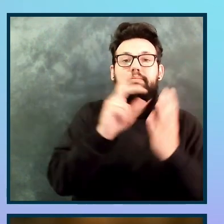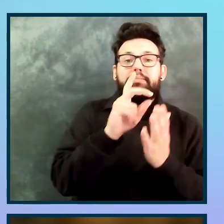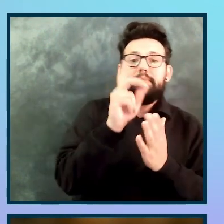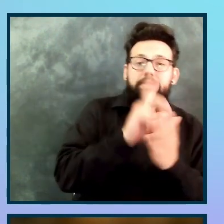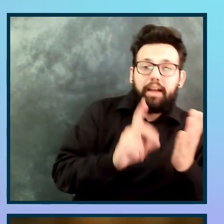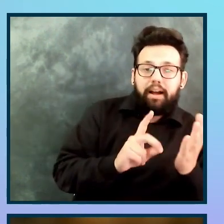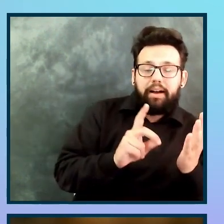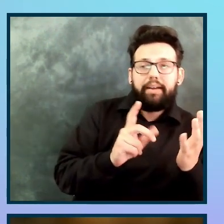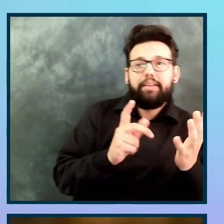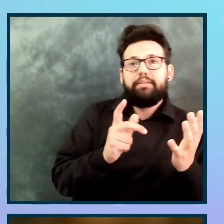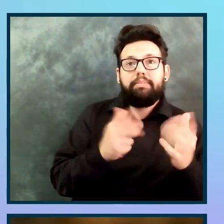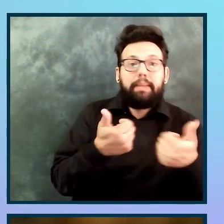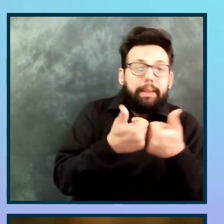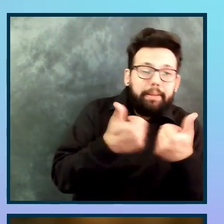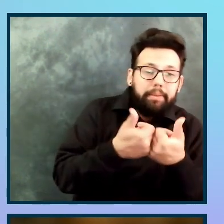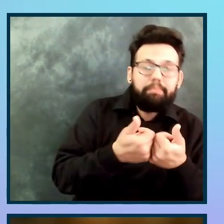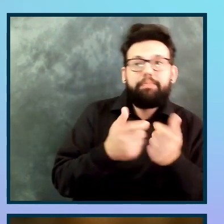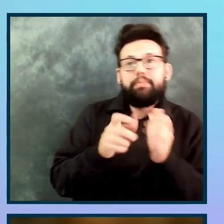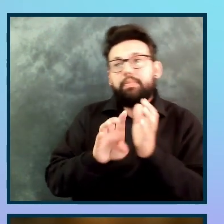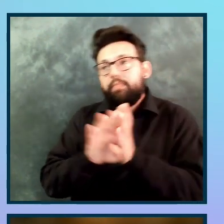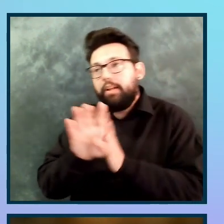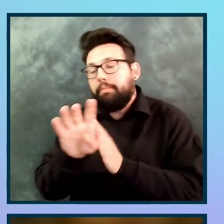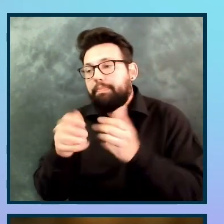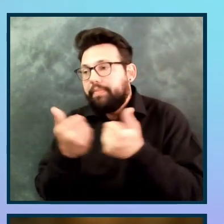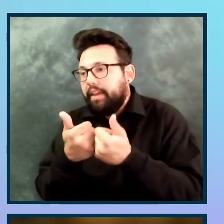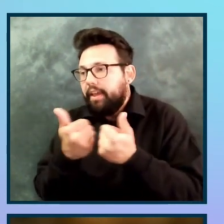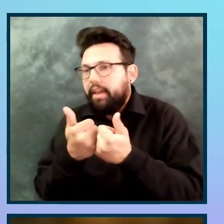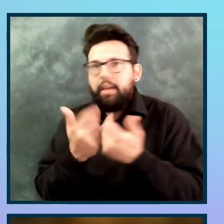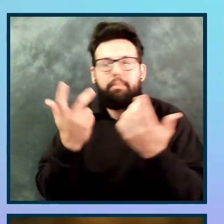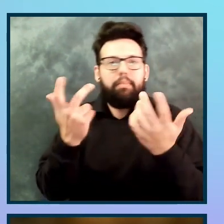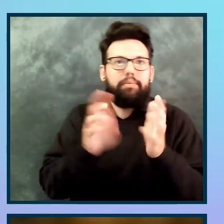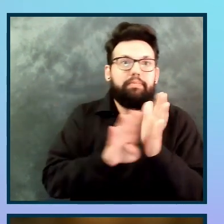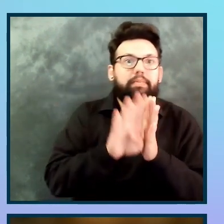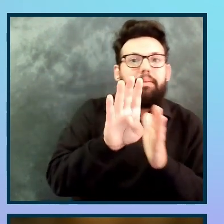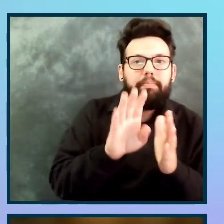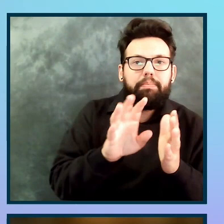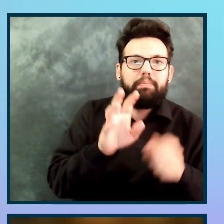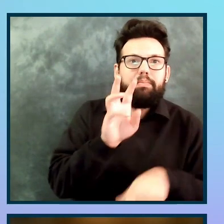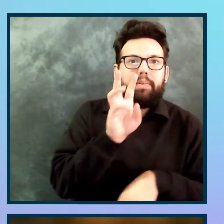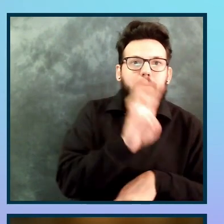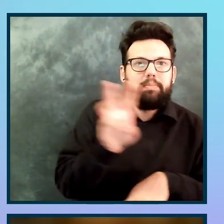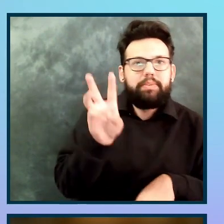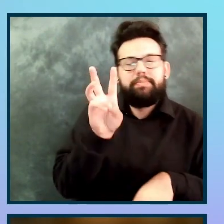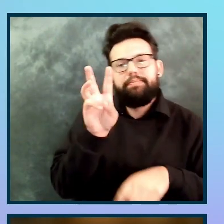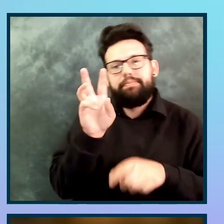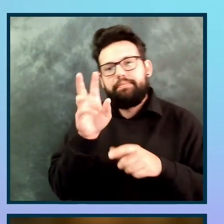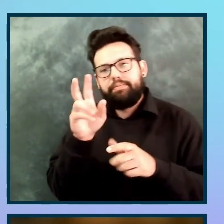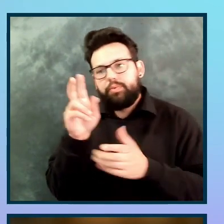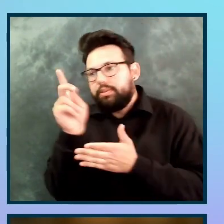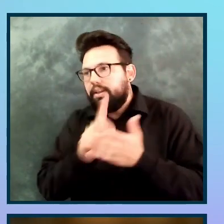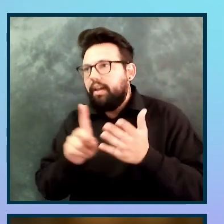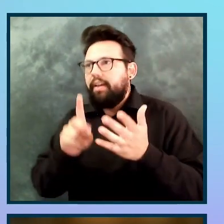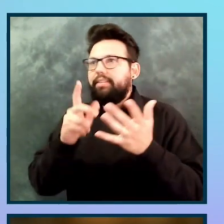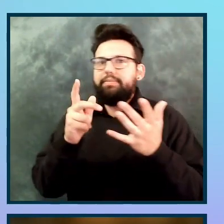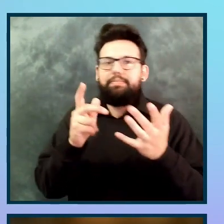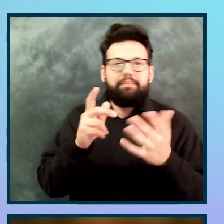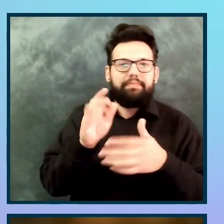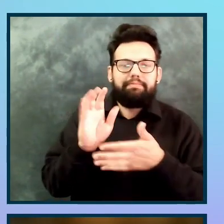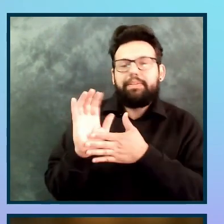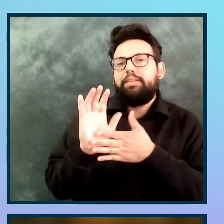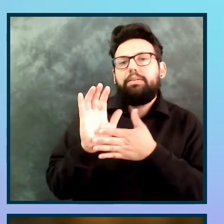game, some type of technology, a website, video, we really have to think about